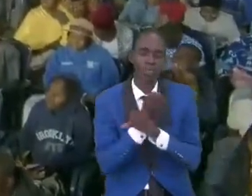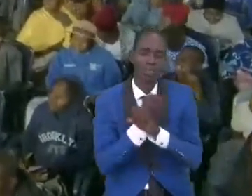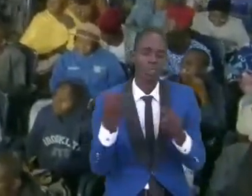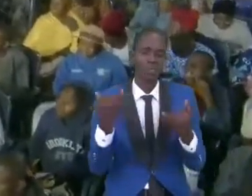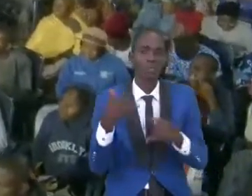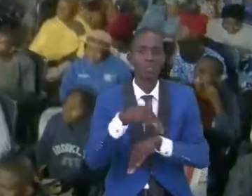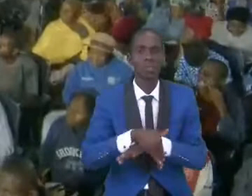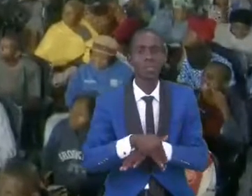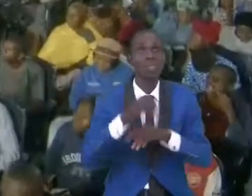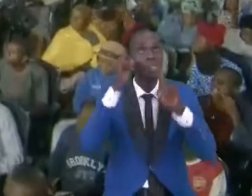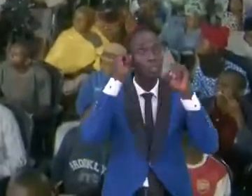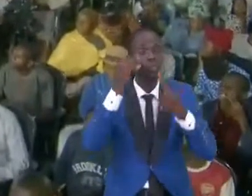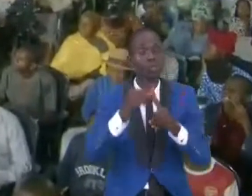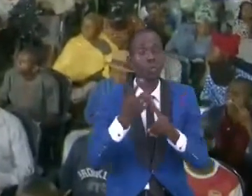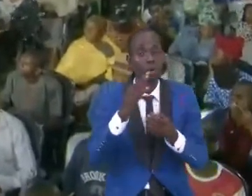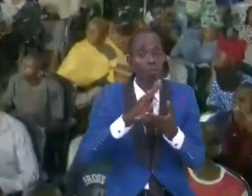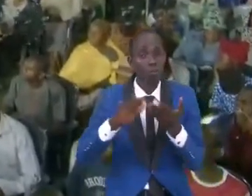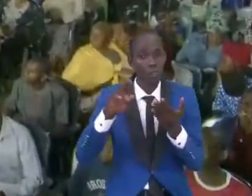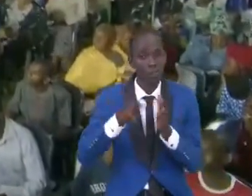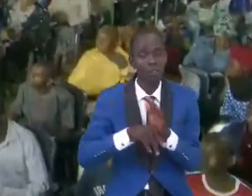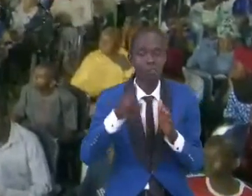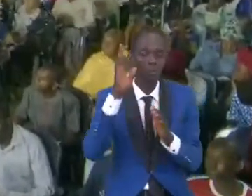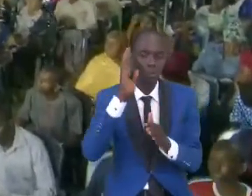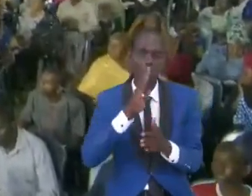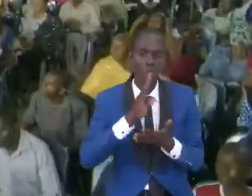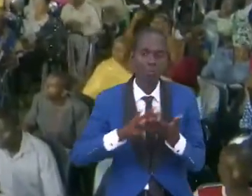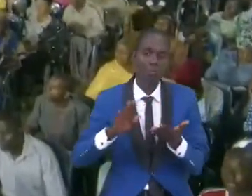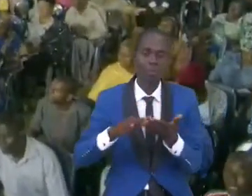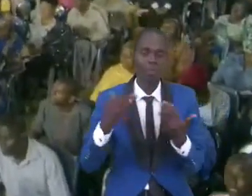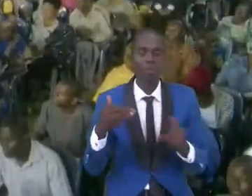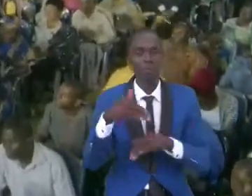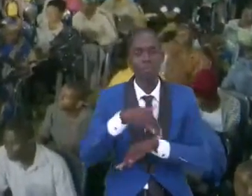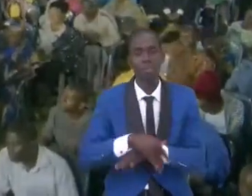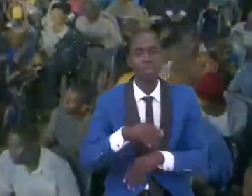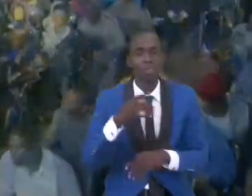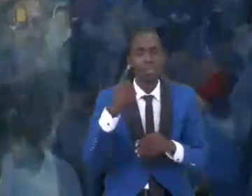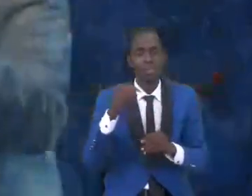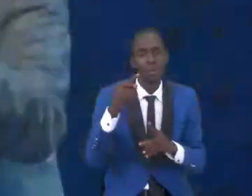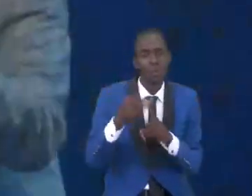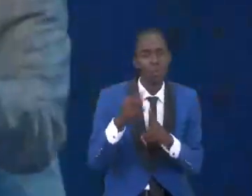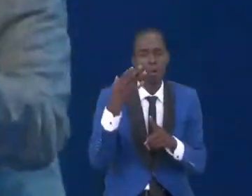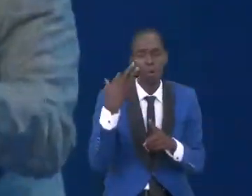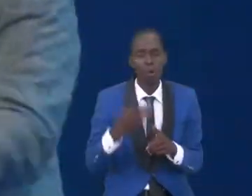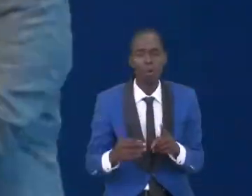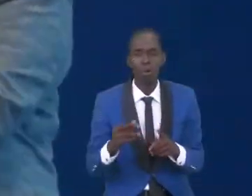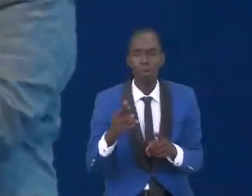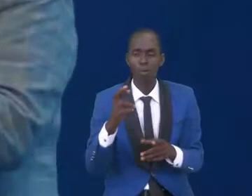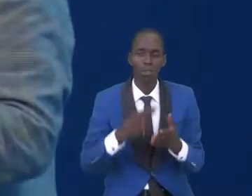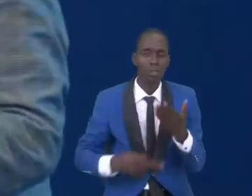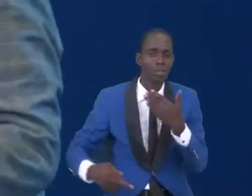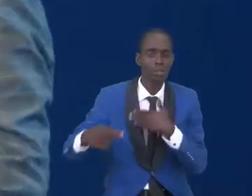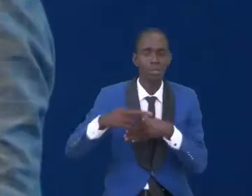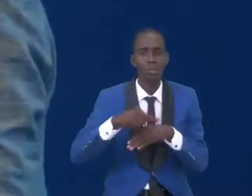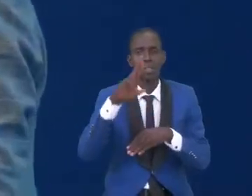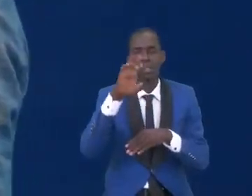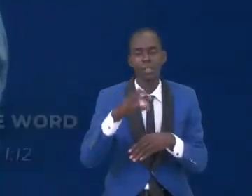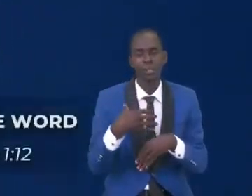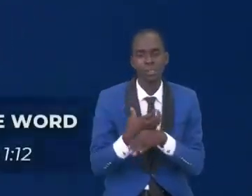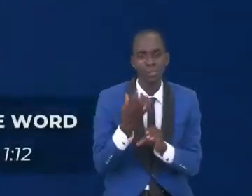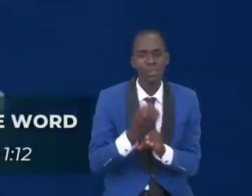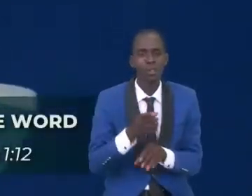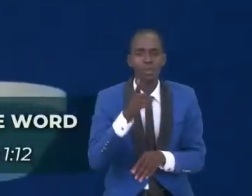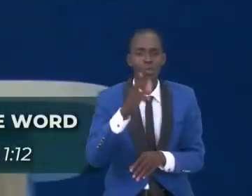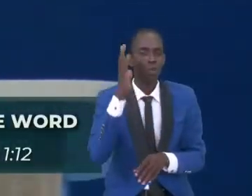of forgiveness, you'll be forgiven tonight. The word of transformation, recreation, you'll